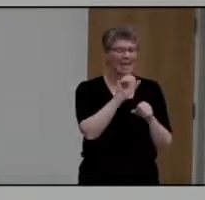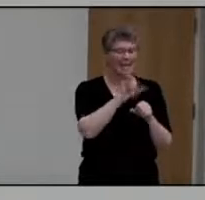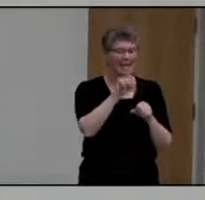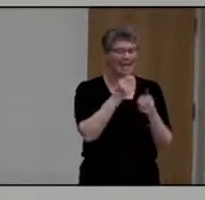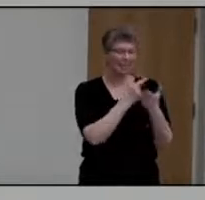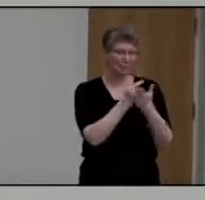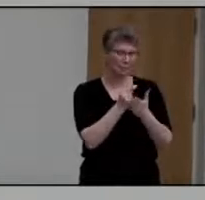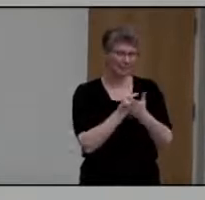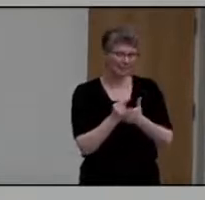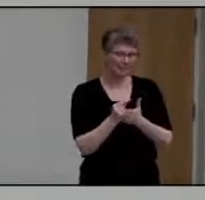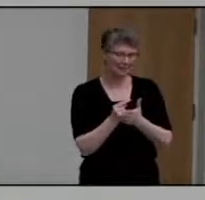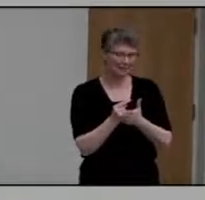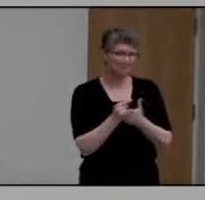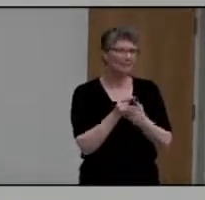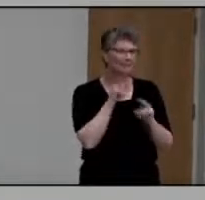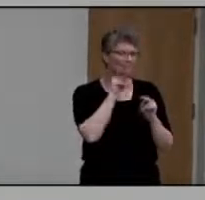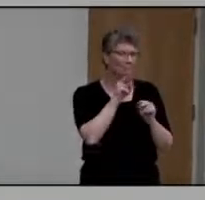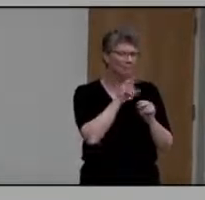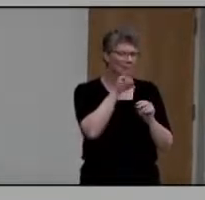ai-week.ca.